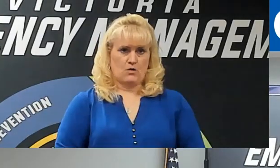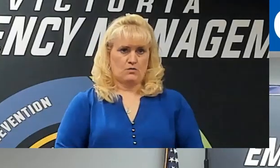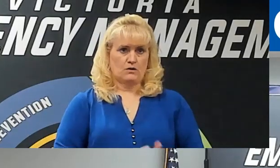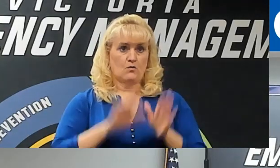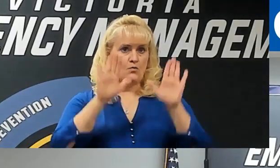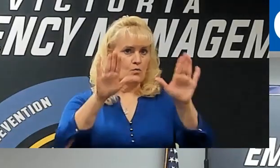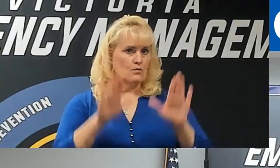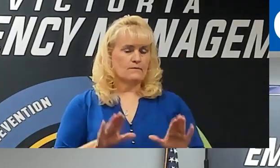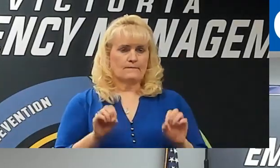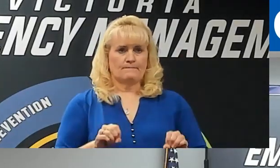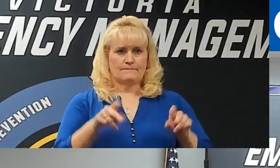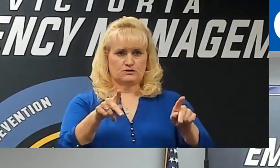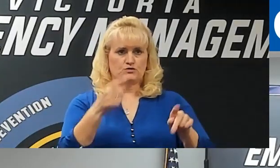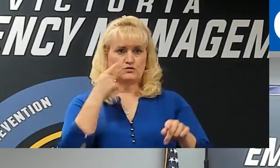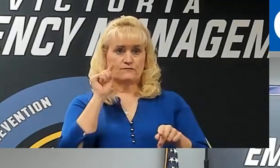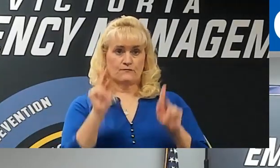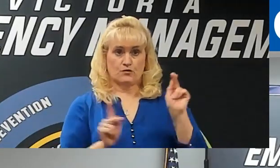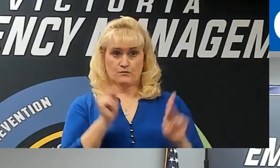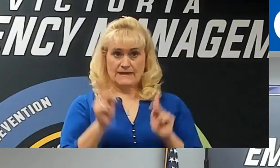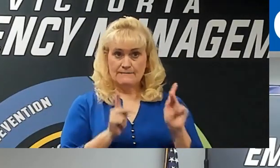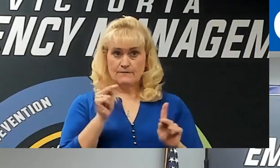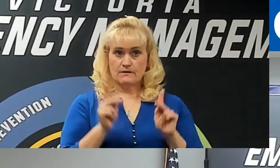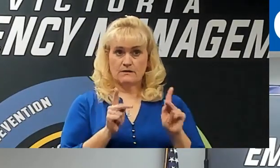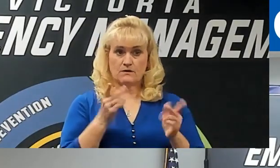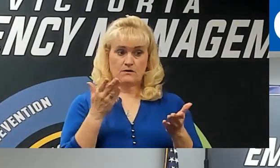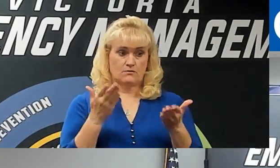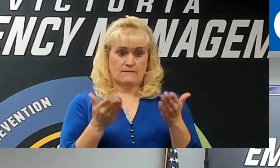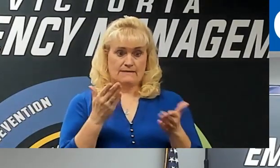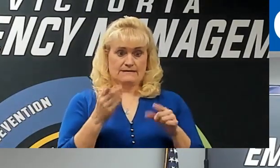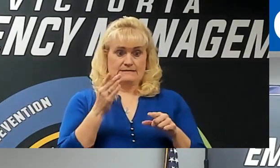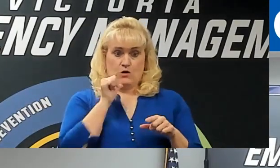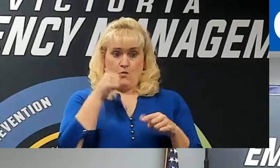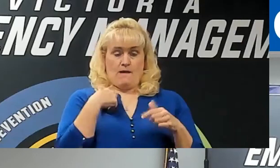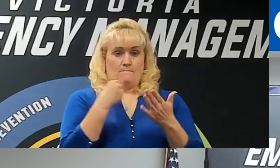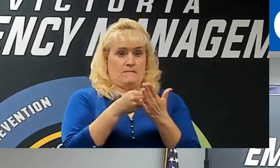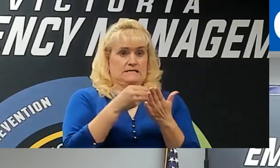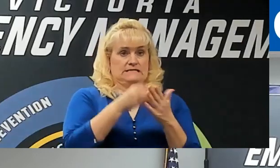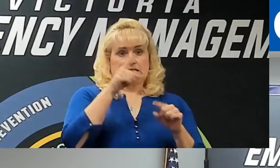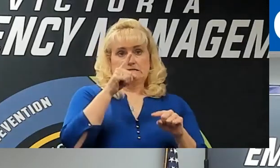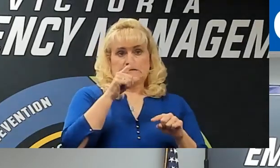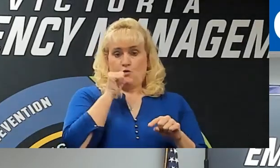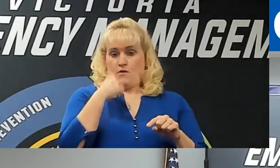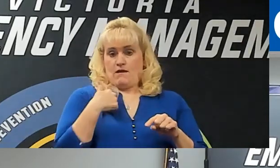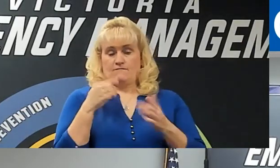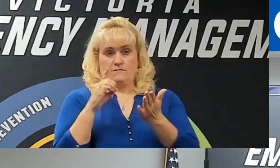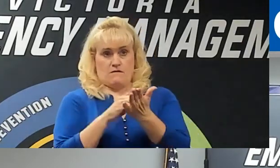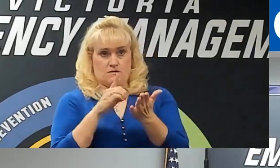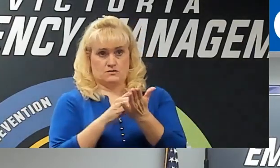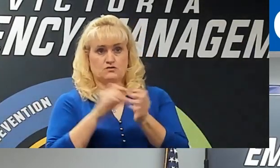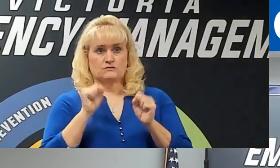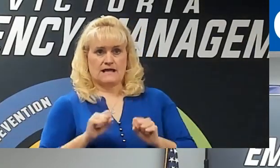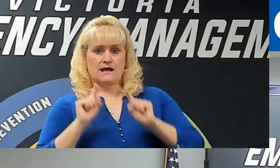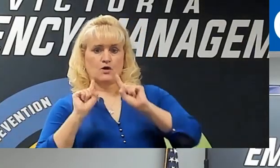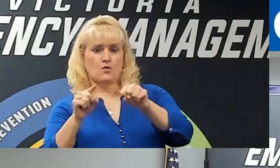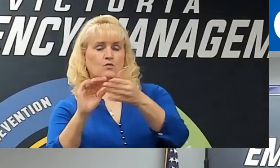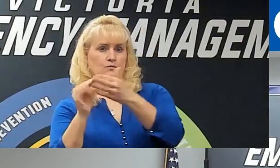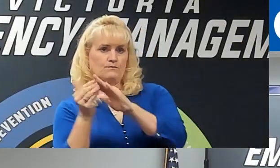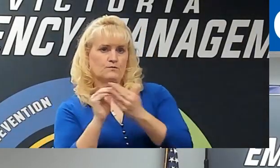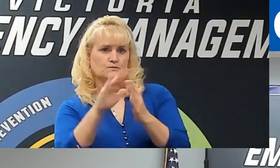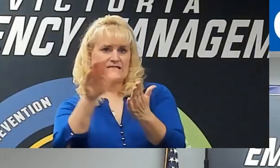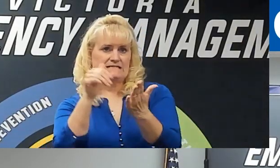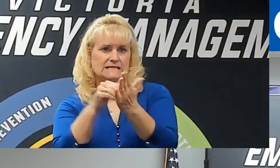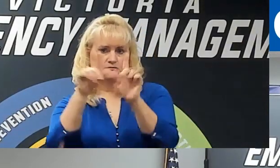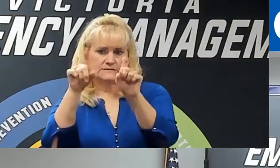great opportunity for folks that may be able to afford a test or have access to a physician, that they can go to the community center and get that test